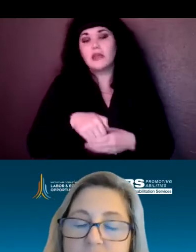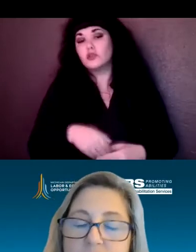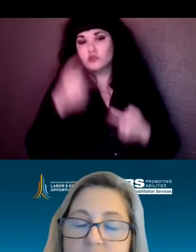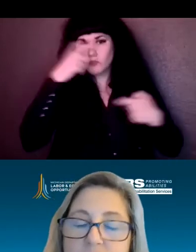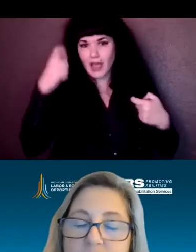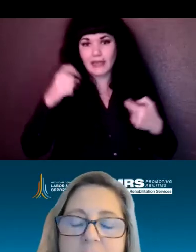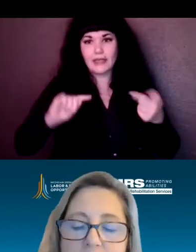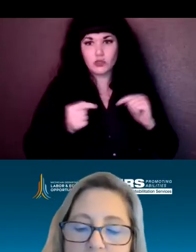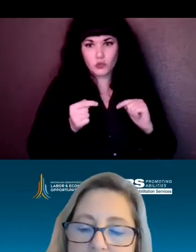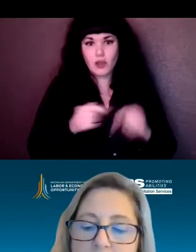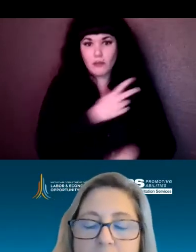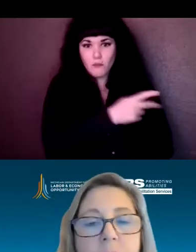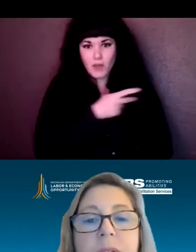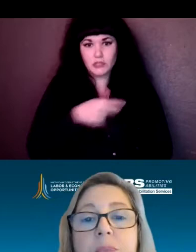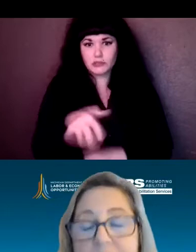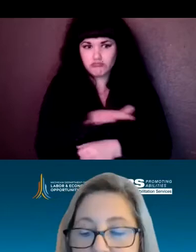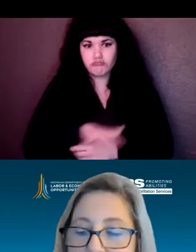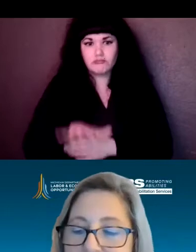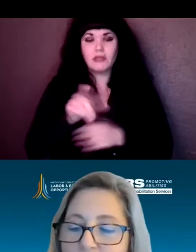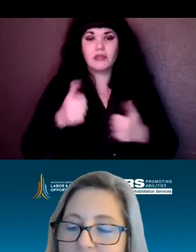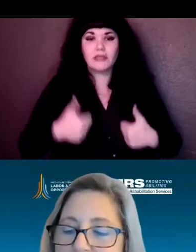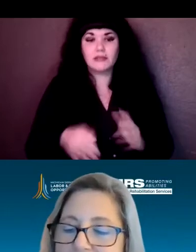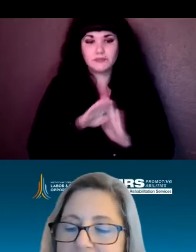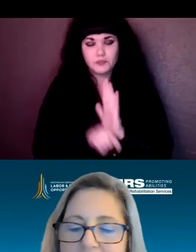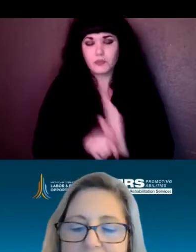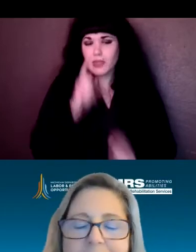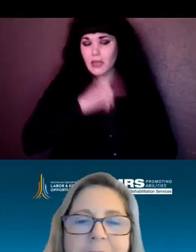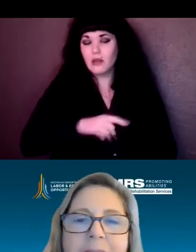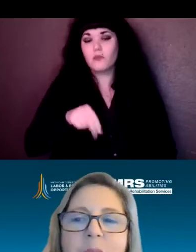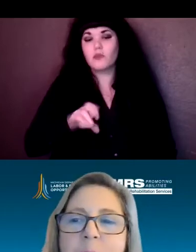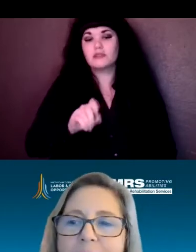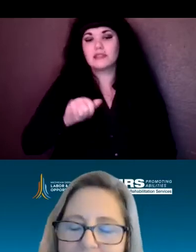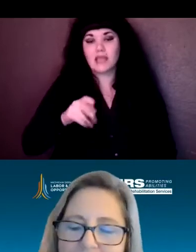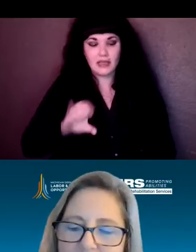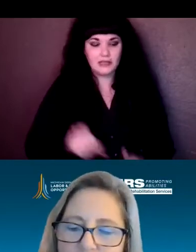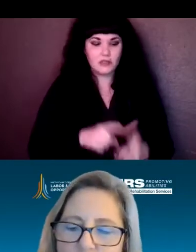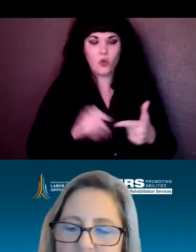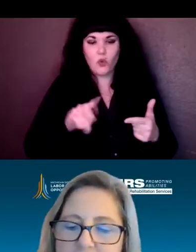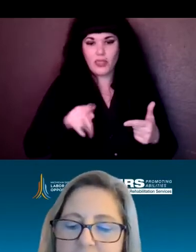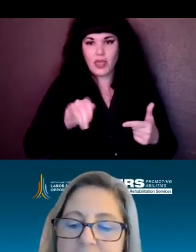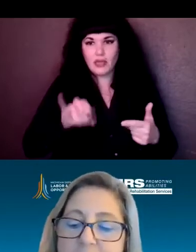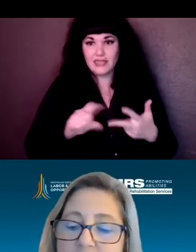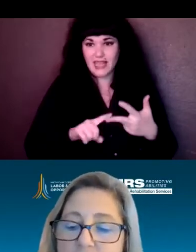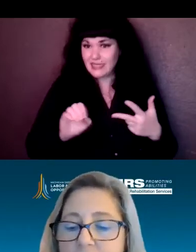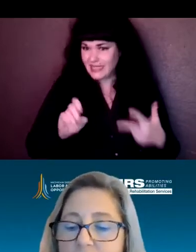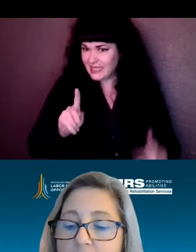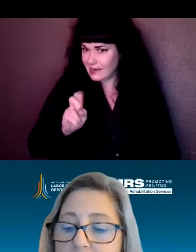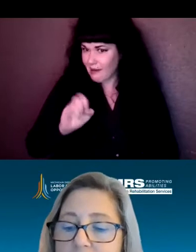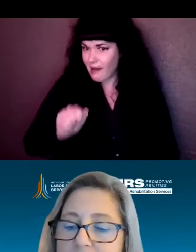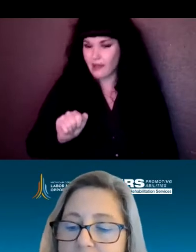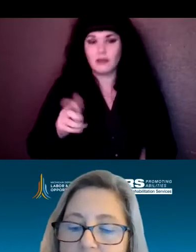worldwide. He combines a background in prosthetics, orthotics, and a keen eye for medical electronics to